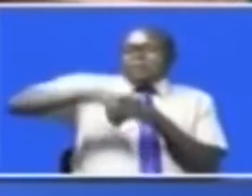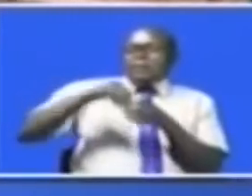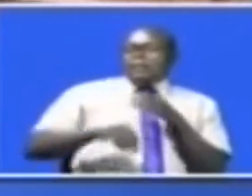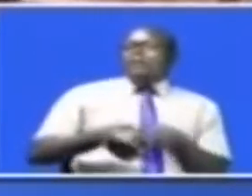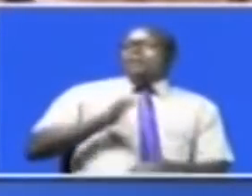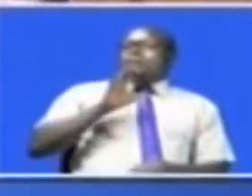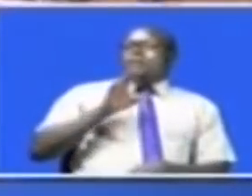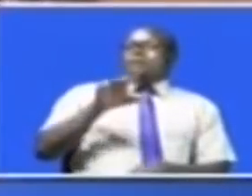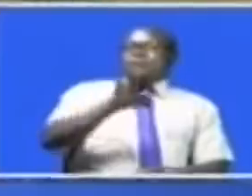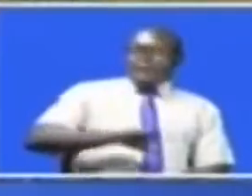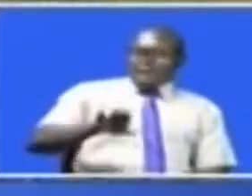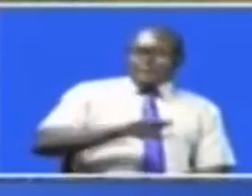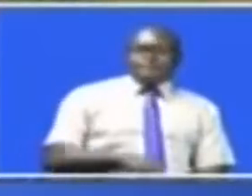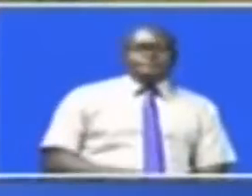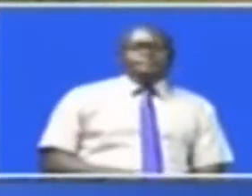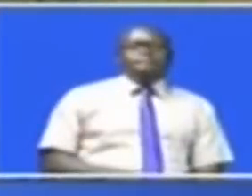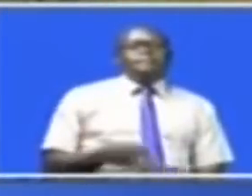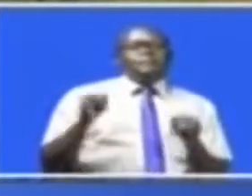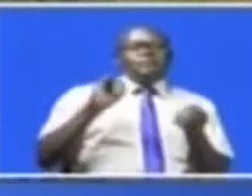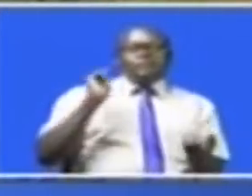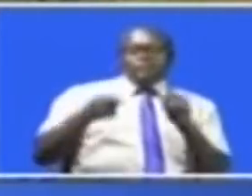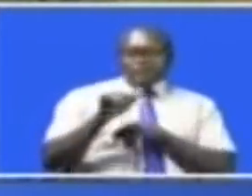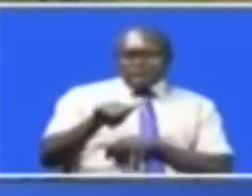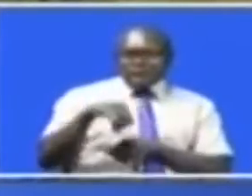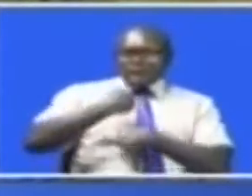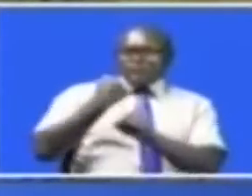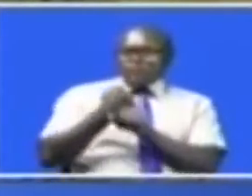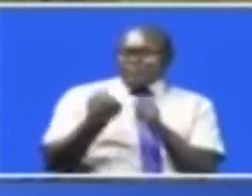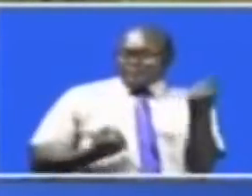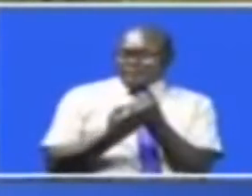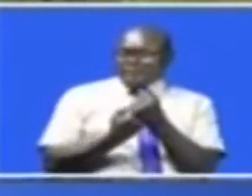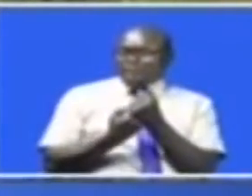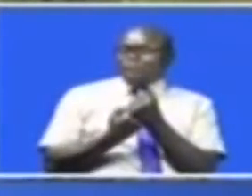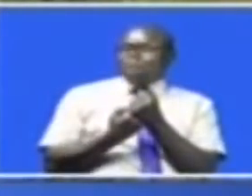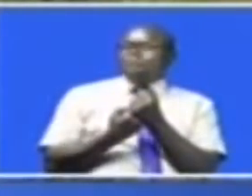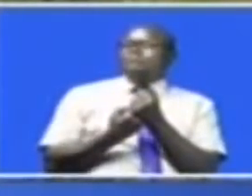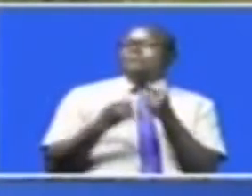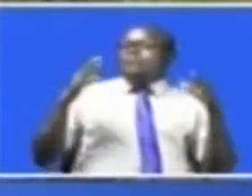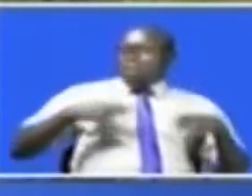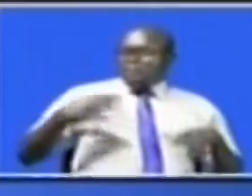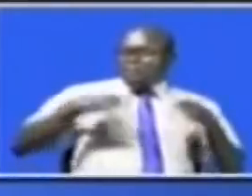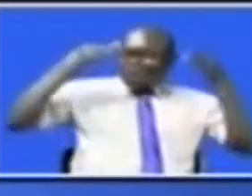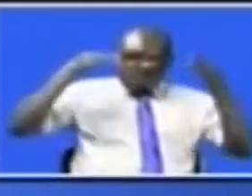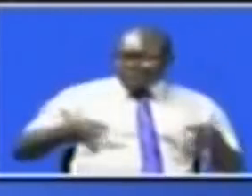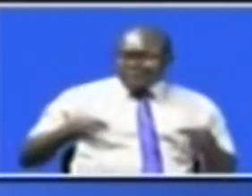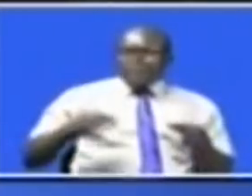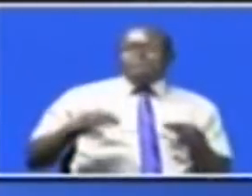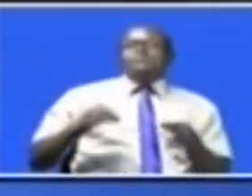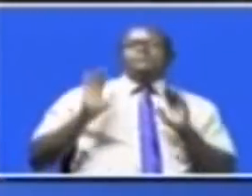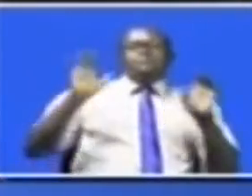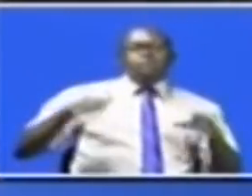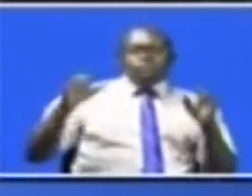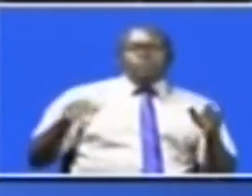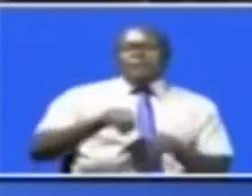shores of Lake Victoria. In a bid to adjust and make a living away from fishing, residents have resorted to agribusiness